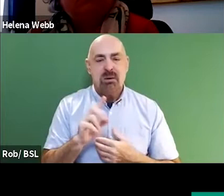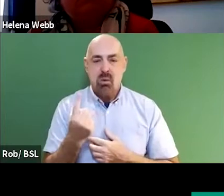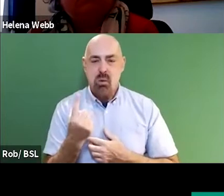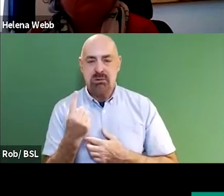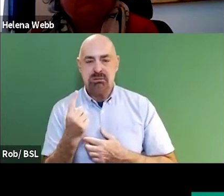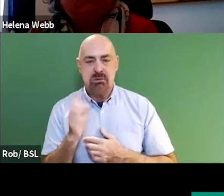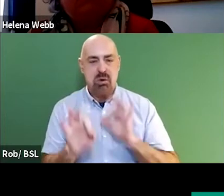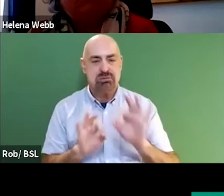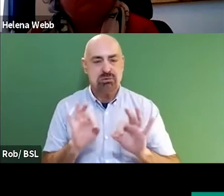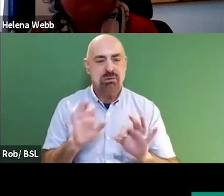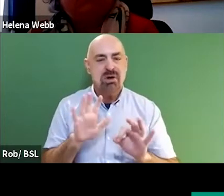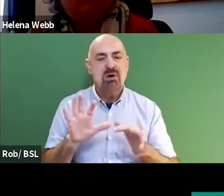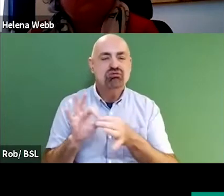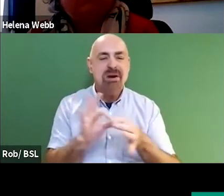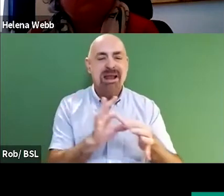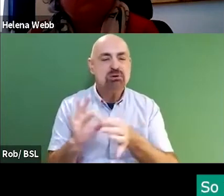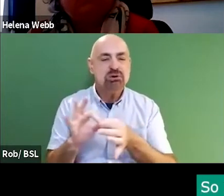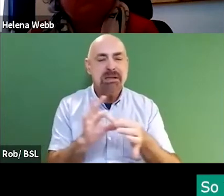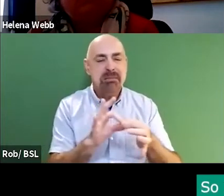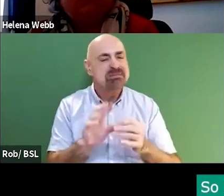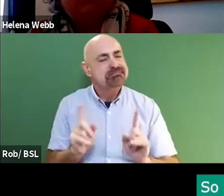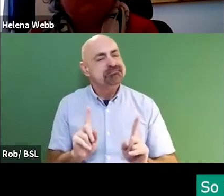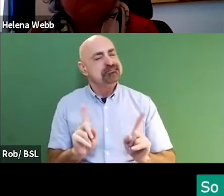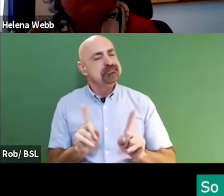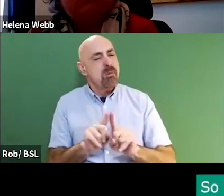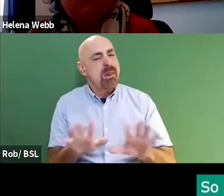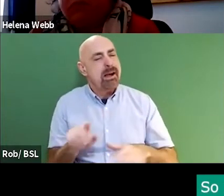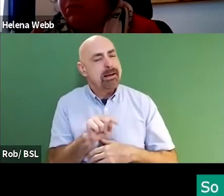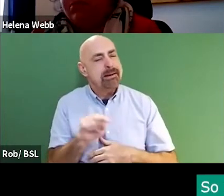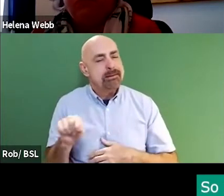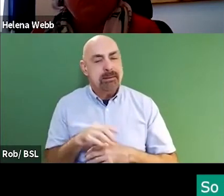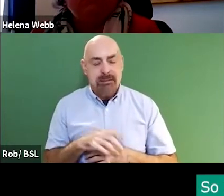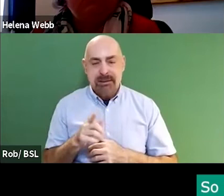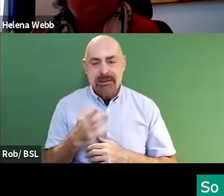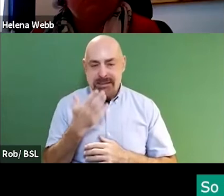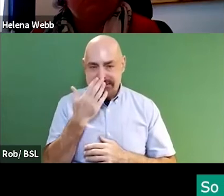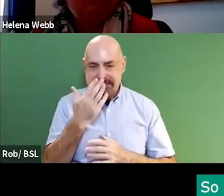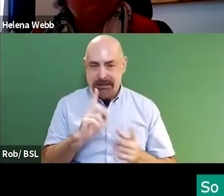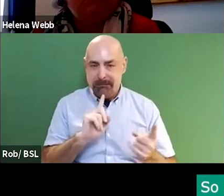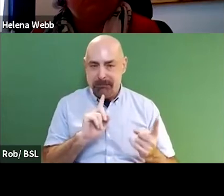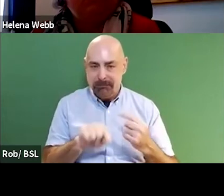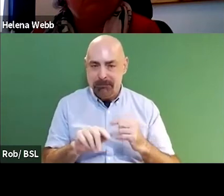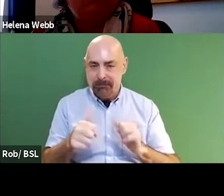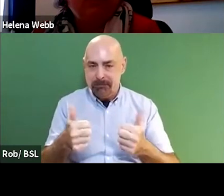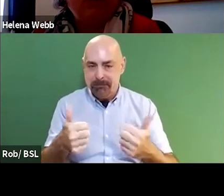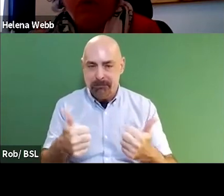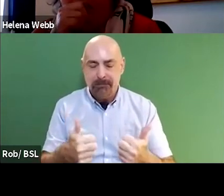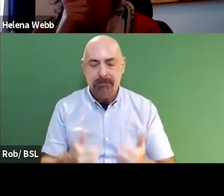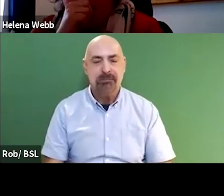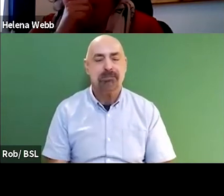what do relationships actually look like. So I think your responses then have gone some way to answering that. So thank